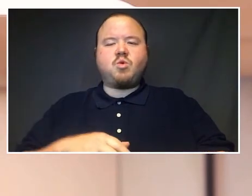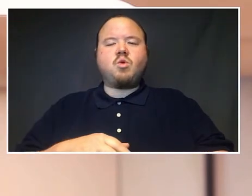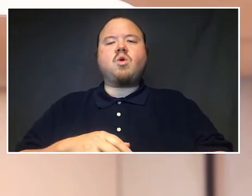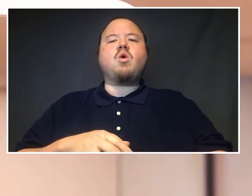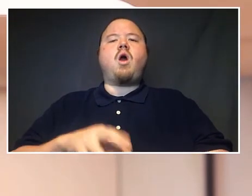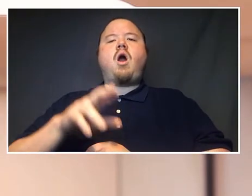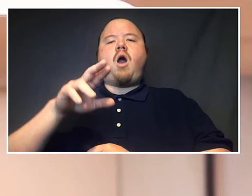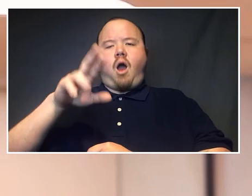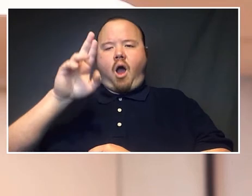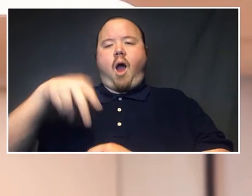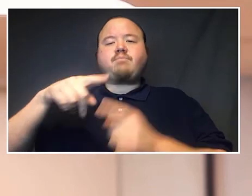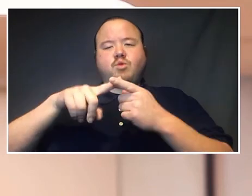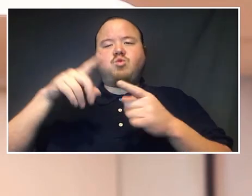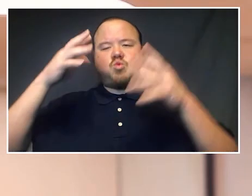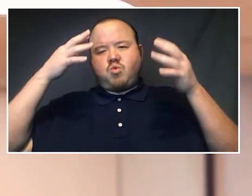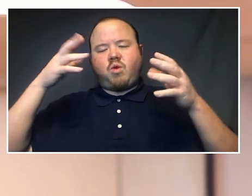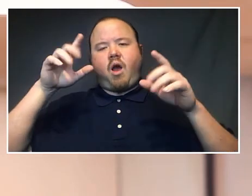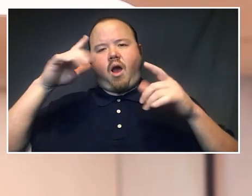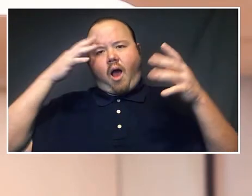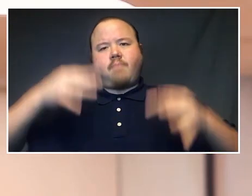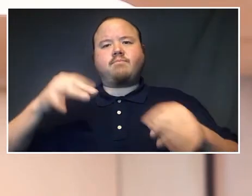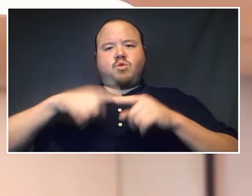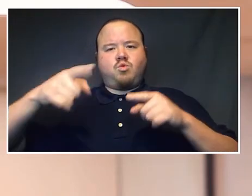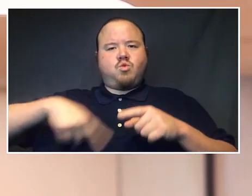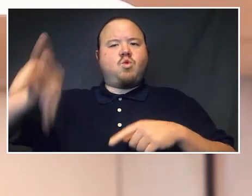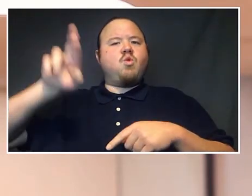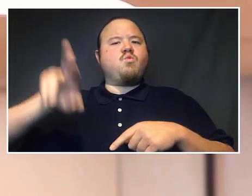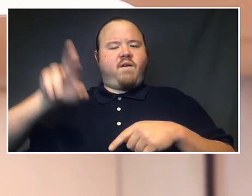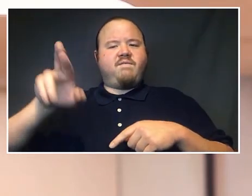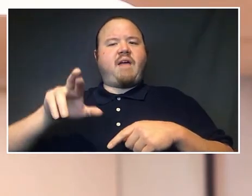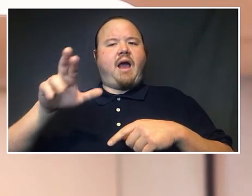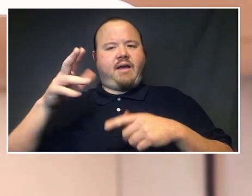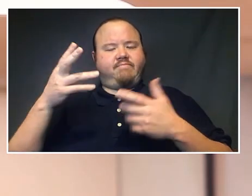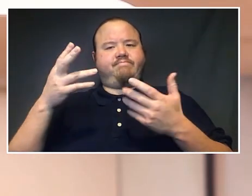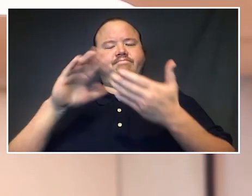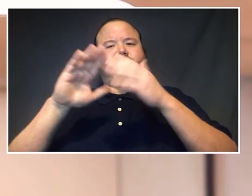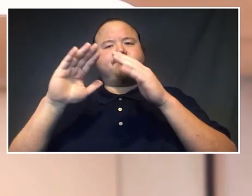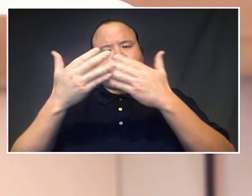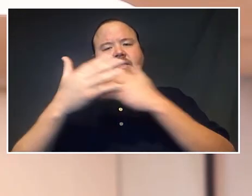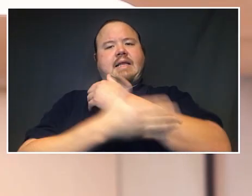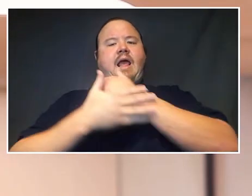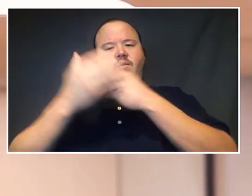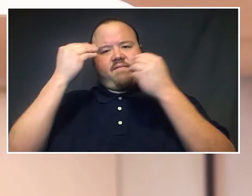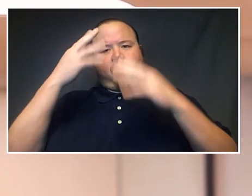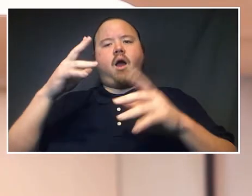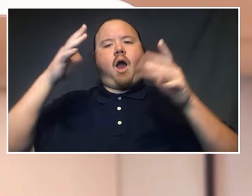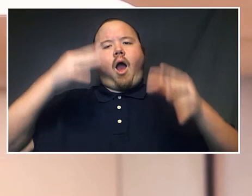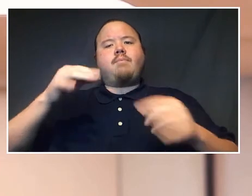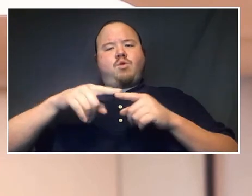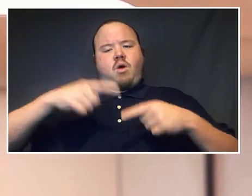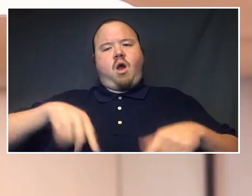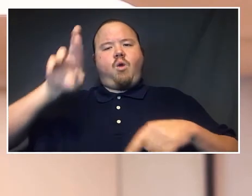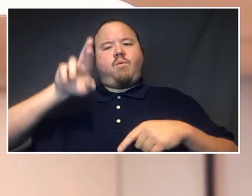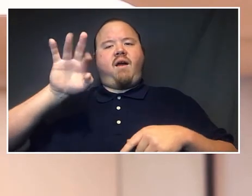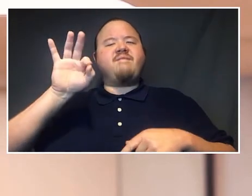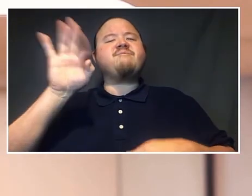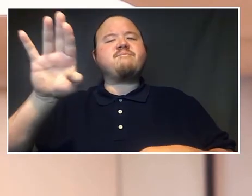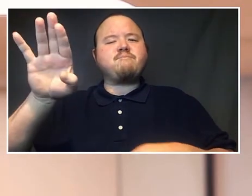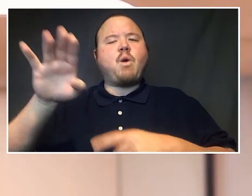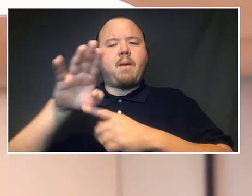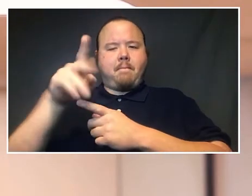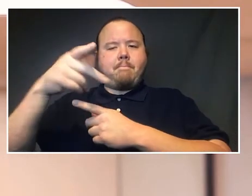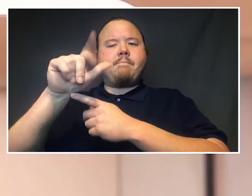uptoriverside.org website is full of PEI and countywide information. It's Up to Us Riverside Facebook page is another place to